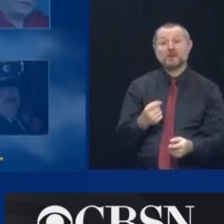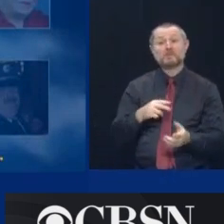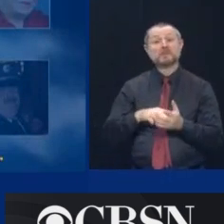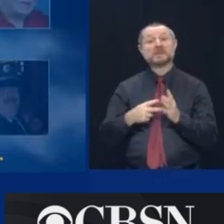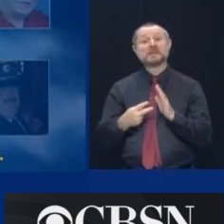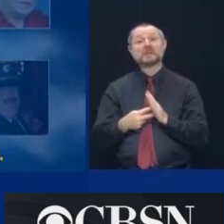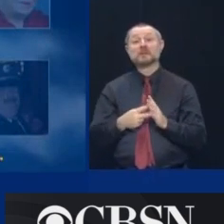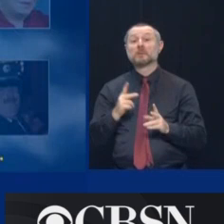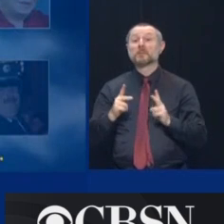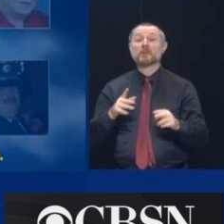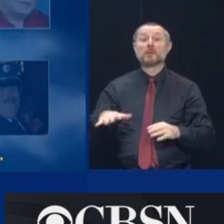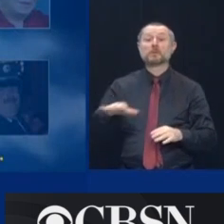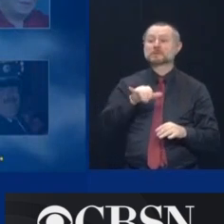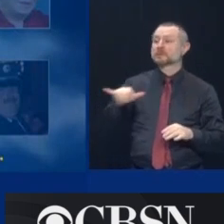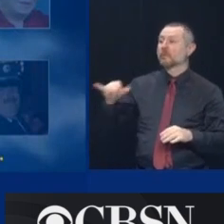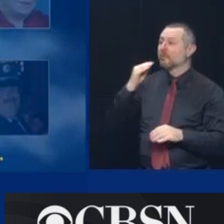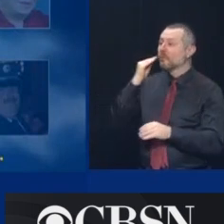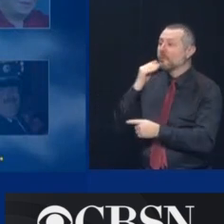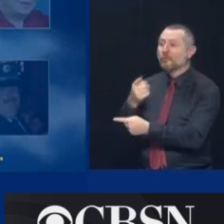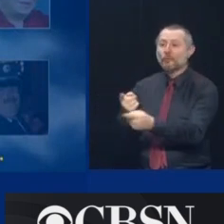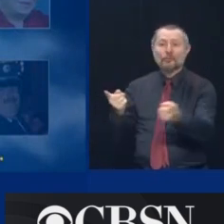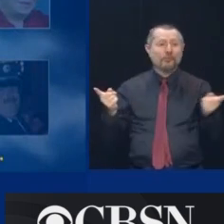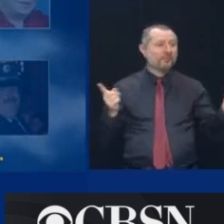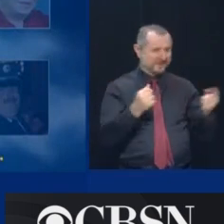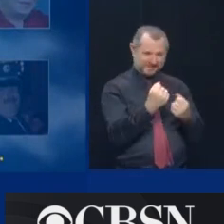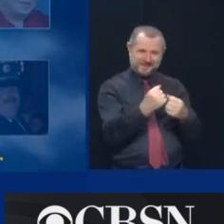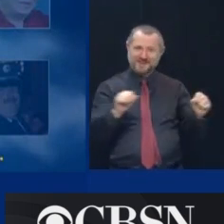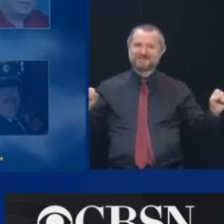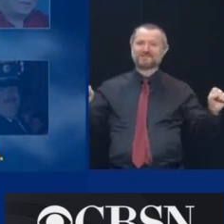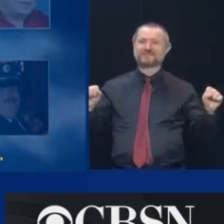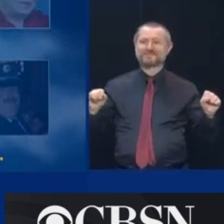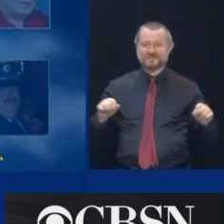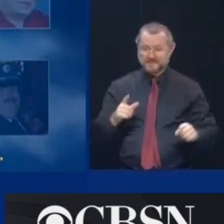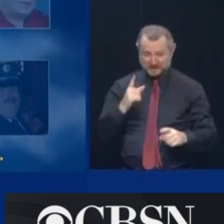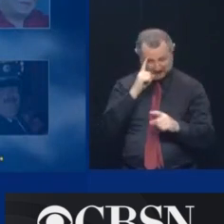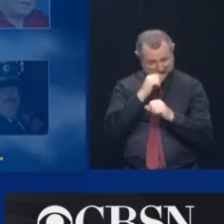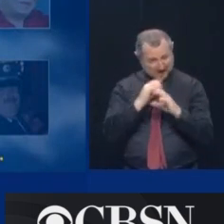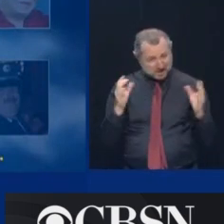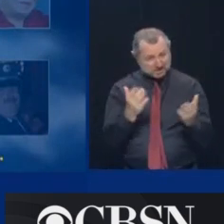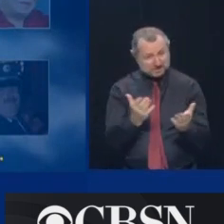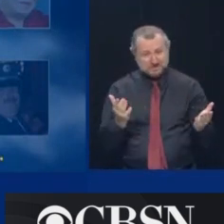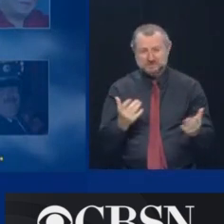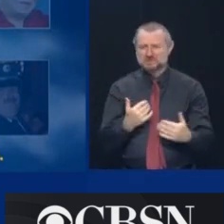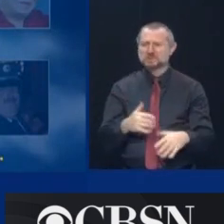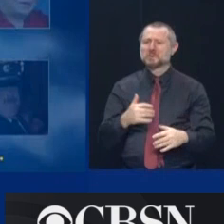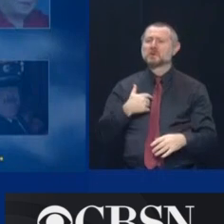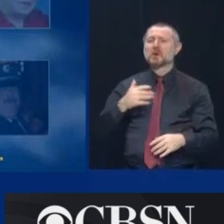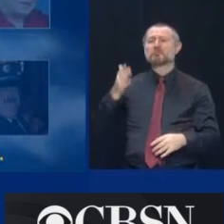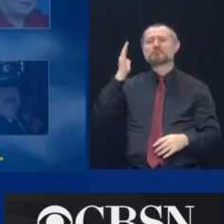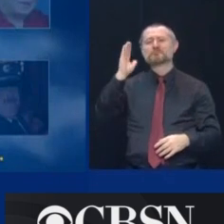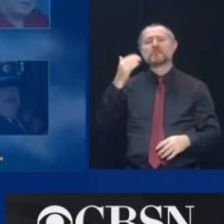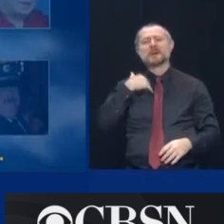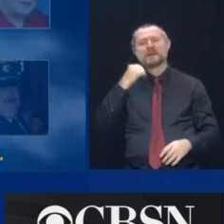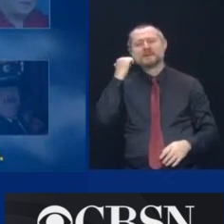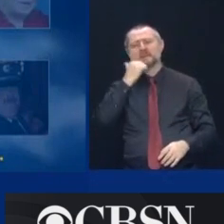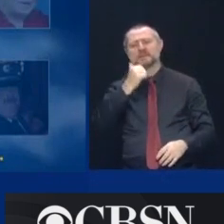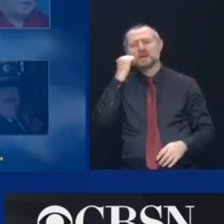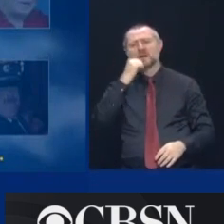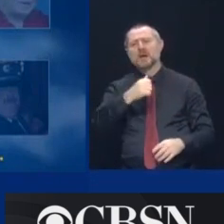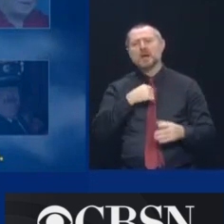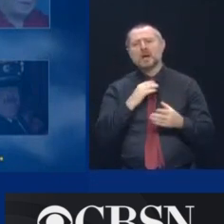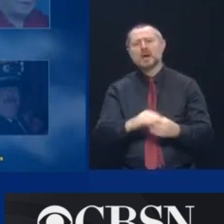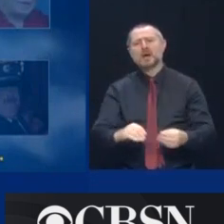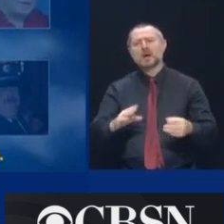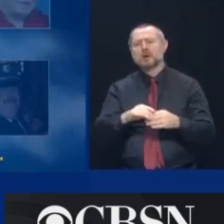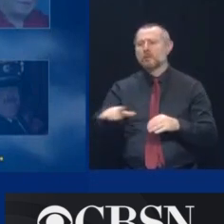safely. Think about that. Every day I'm standing at a briefing, sitting at a briefing, doing what I'm doing today, saying, stay